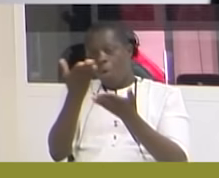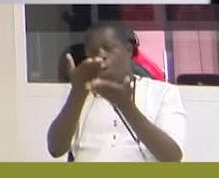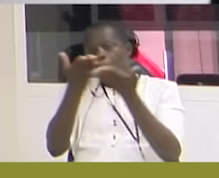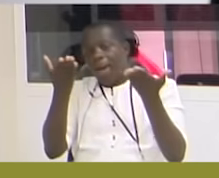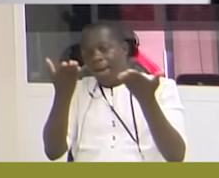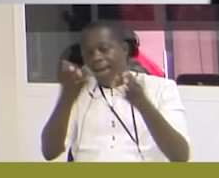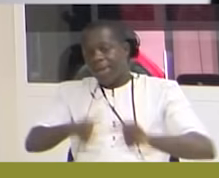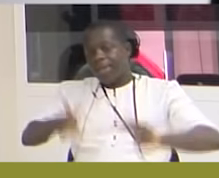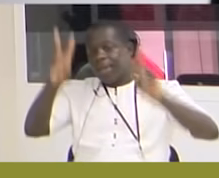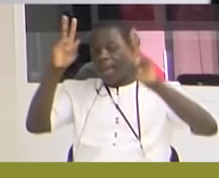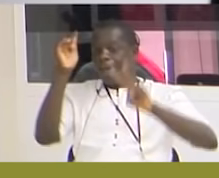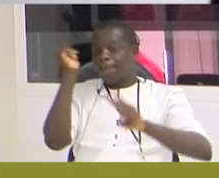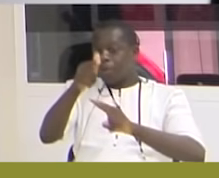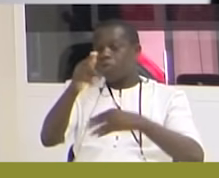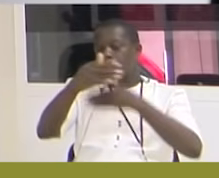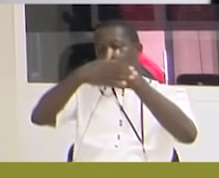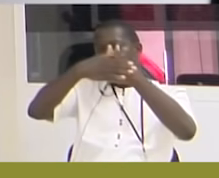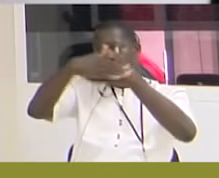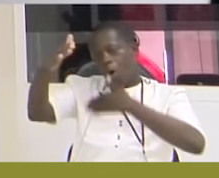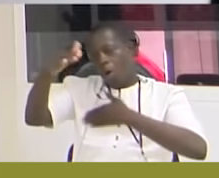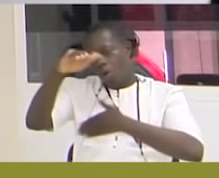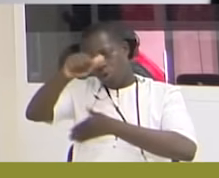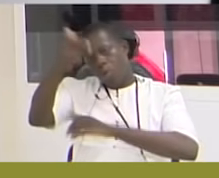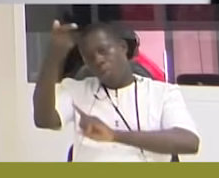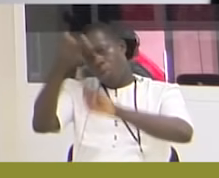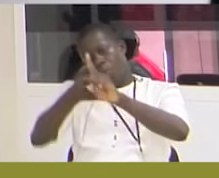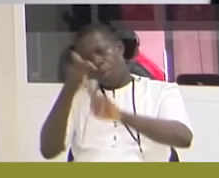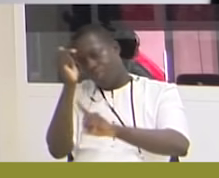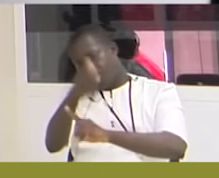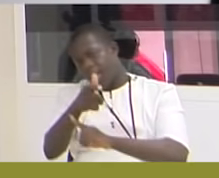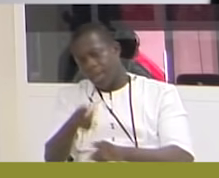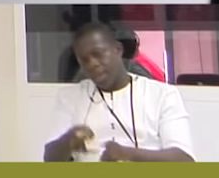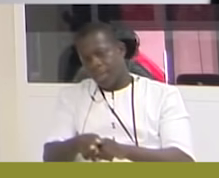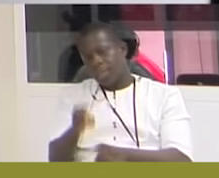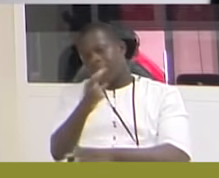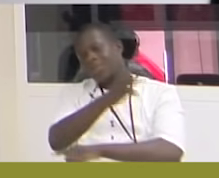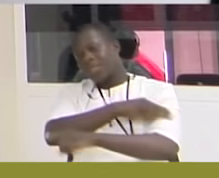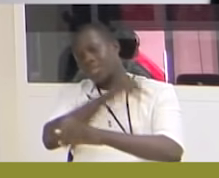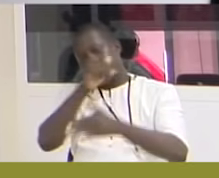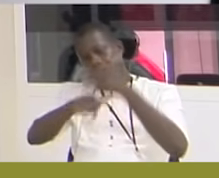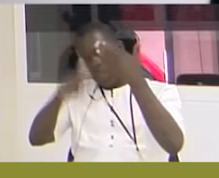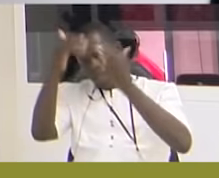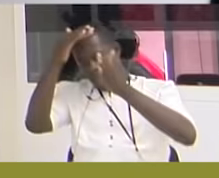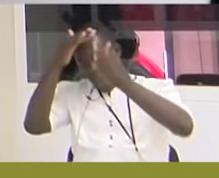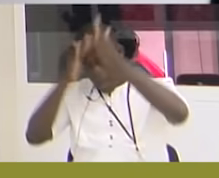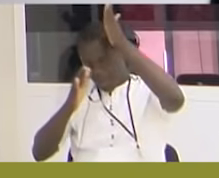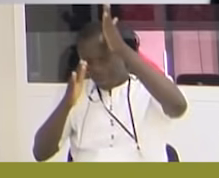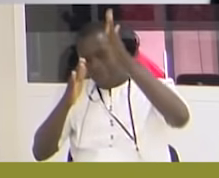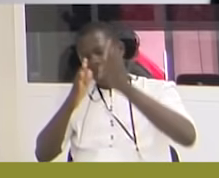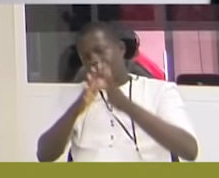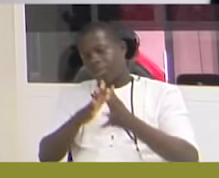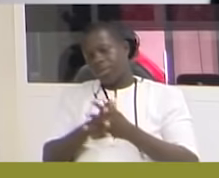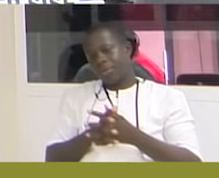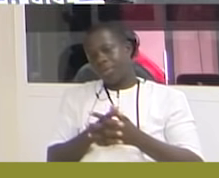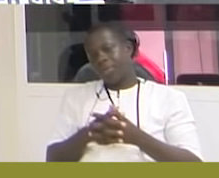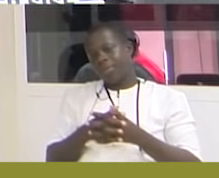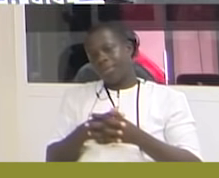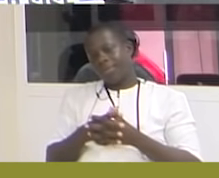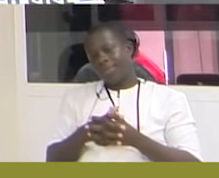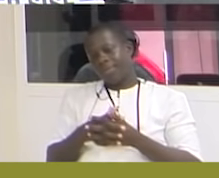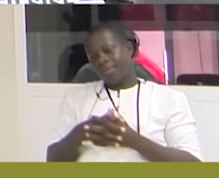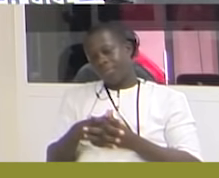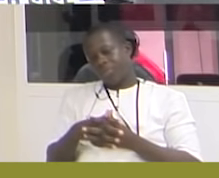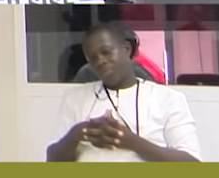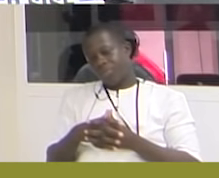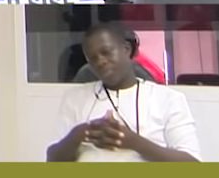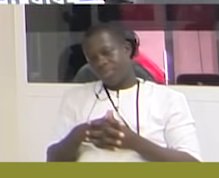you more than your salary ndax as a sergeant in the army? Rere nga mbirne Yaya Jammé